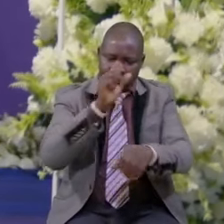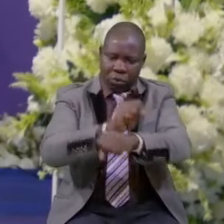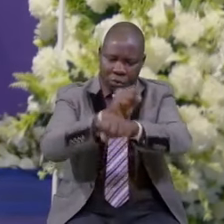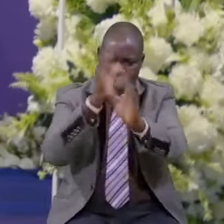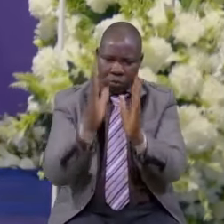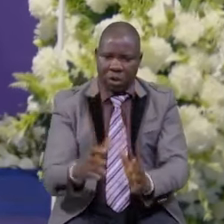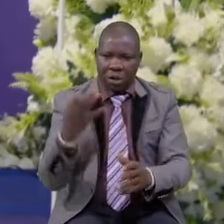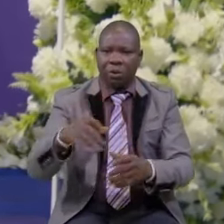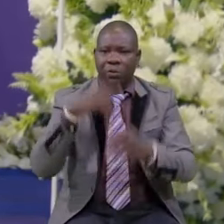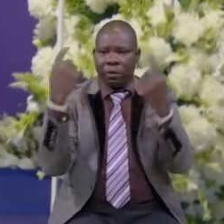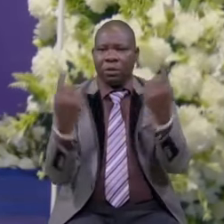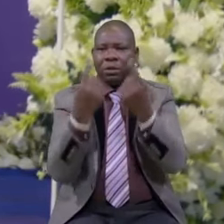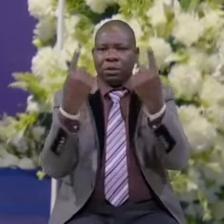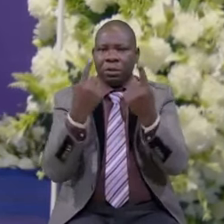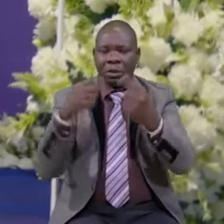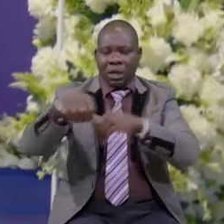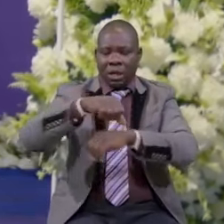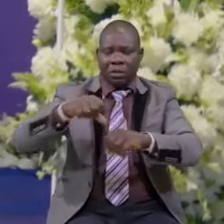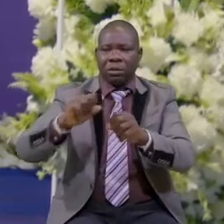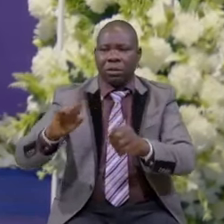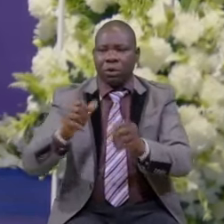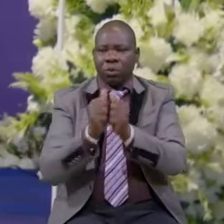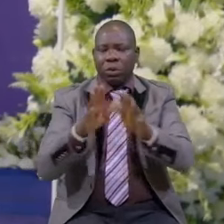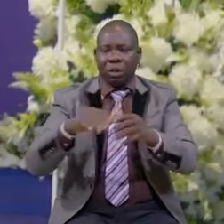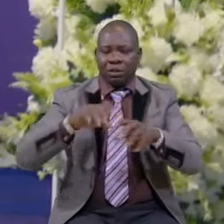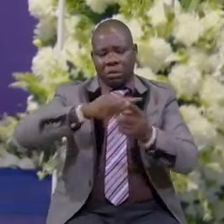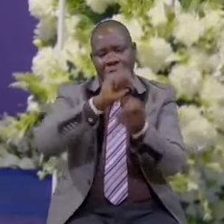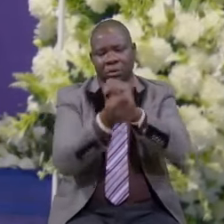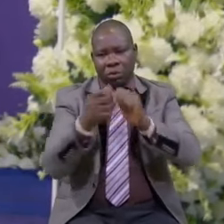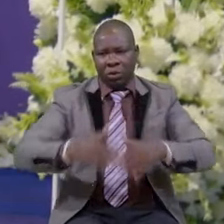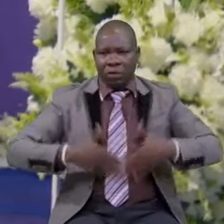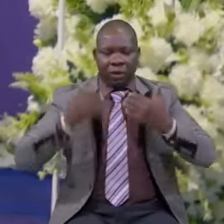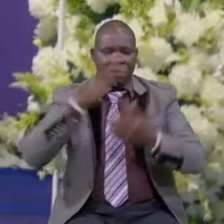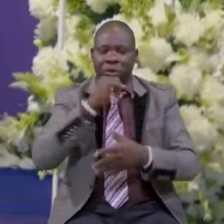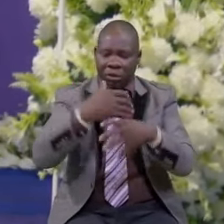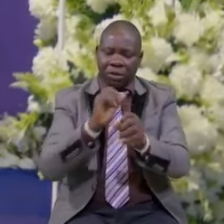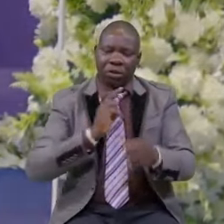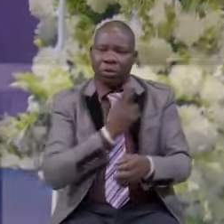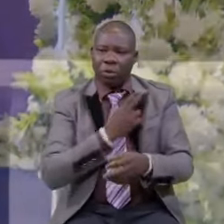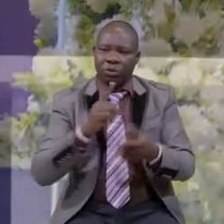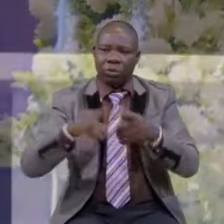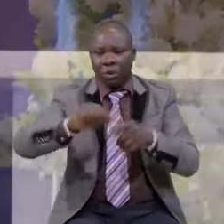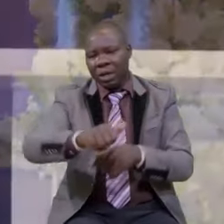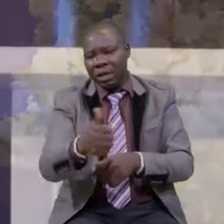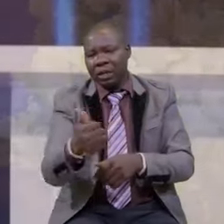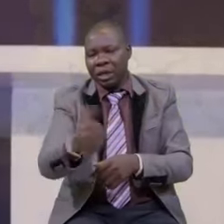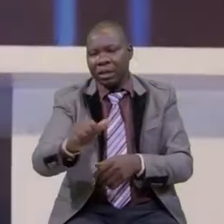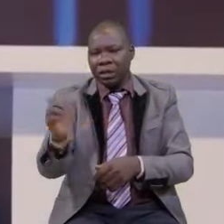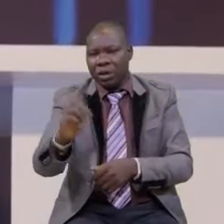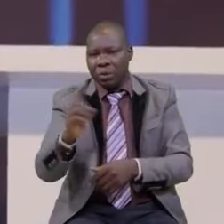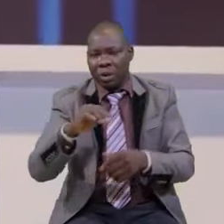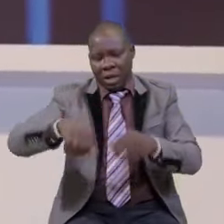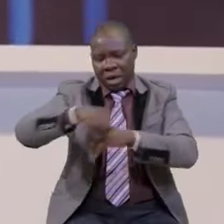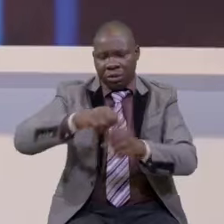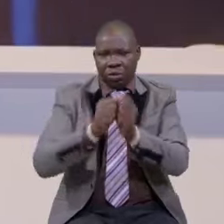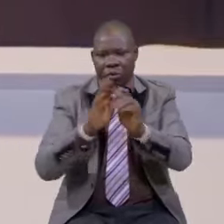iniquity. Anointing without transformation of life will not get us anywhere. Anointing without a change,